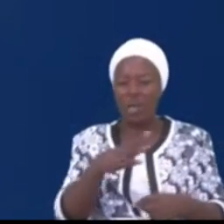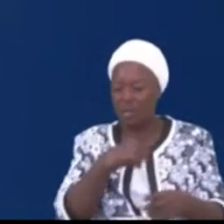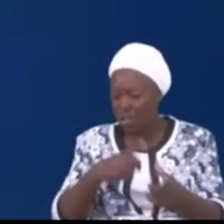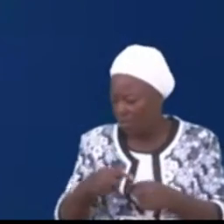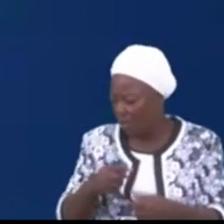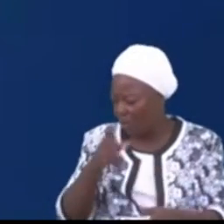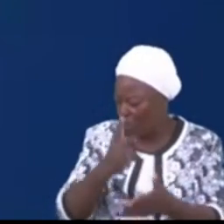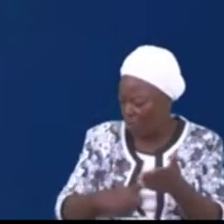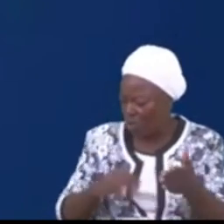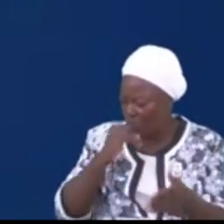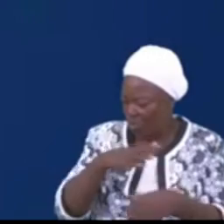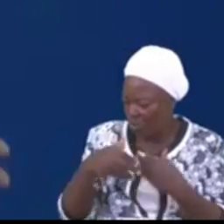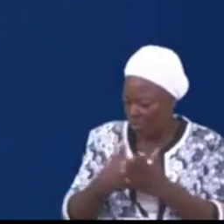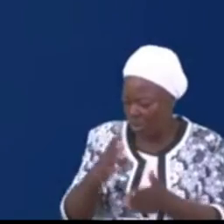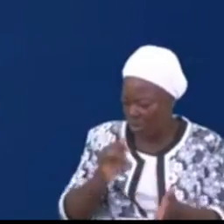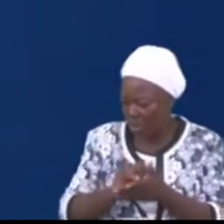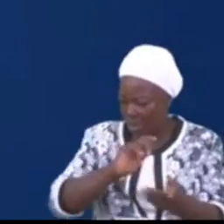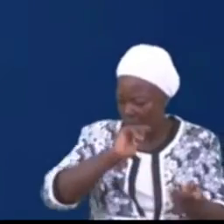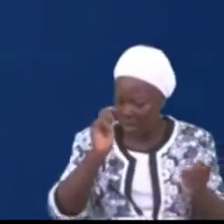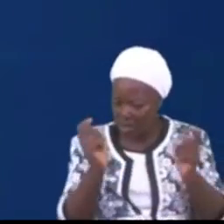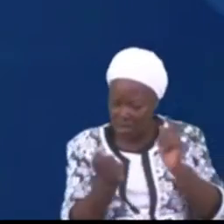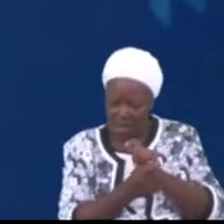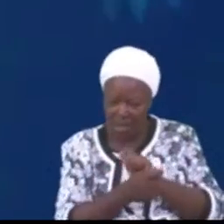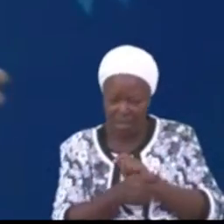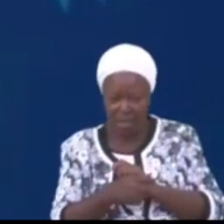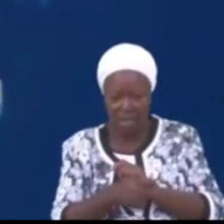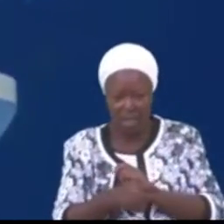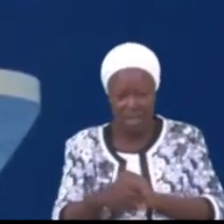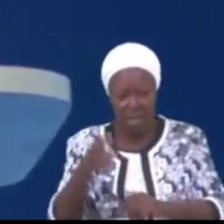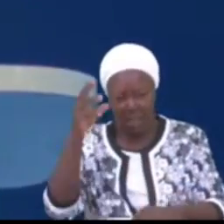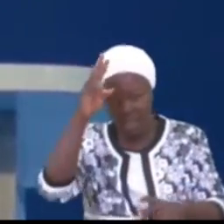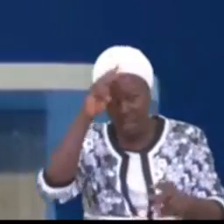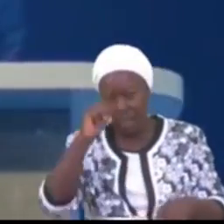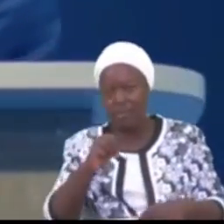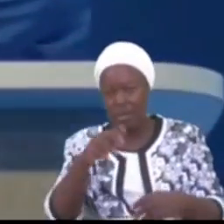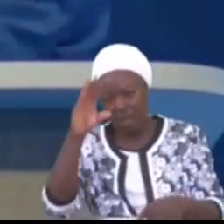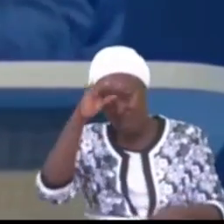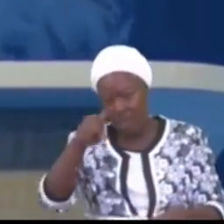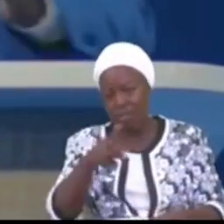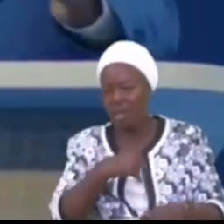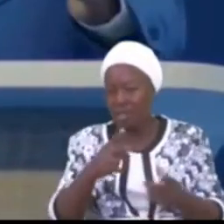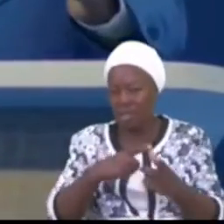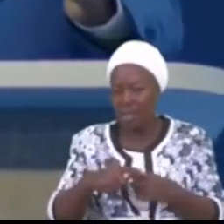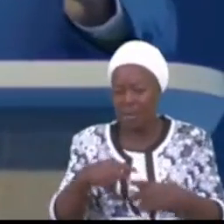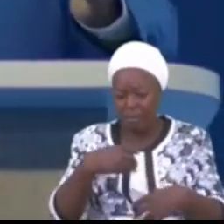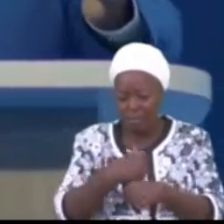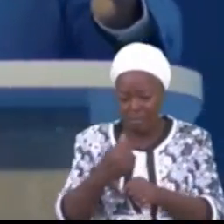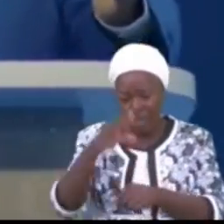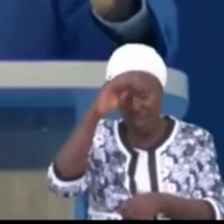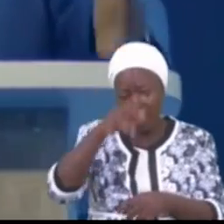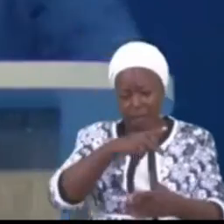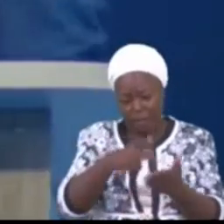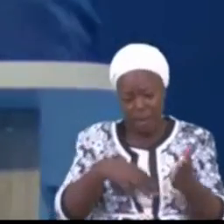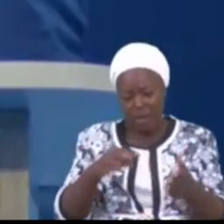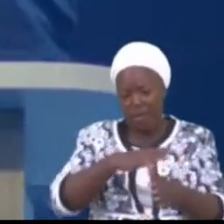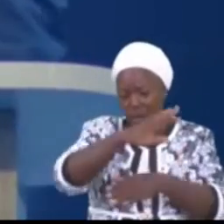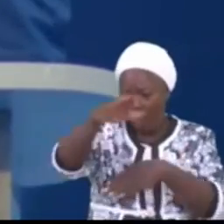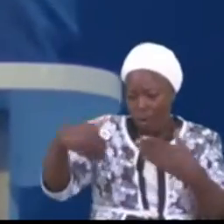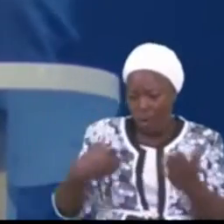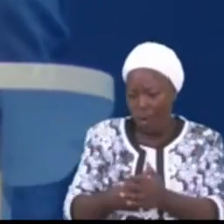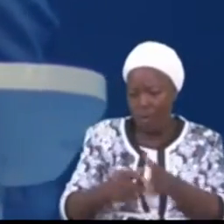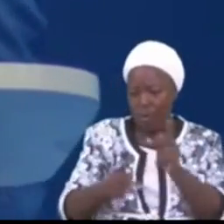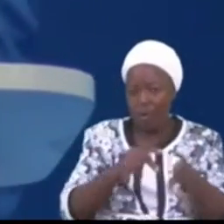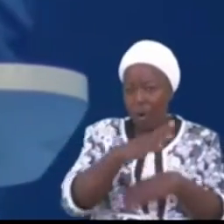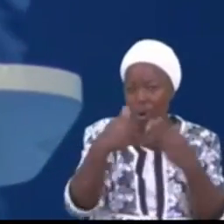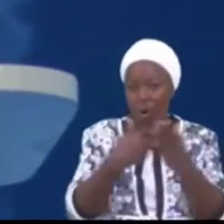changed him, that transformed him, and made him part of all the people, all flesh, that